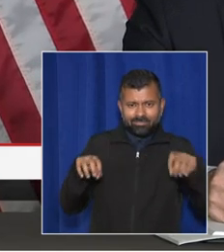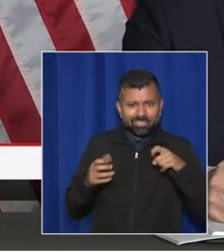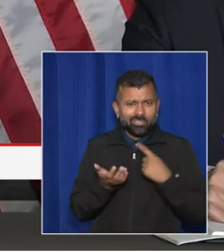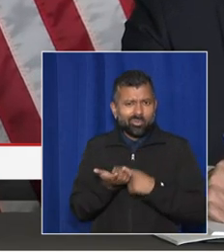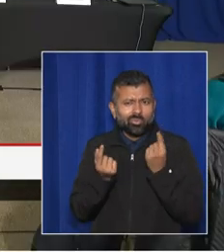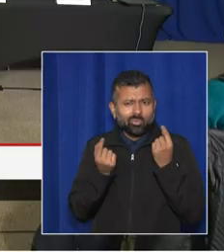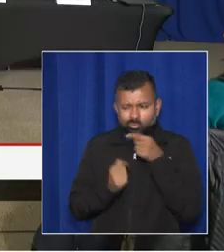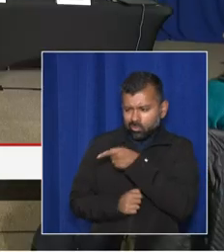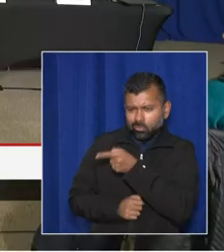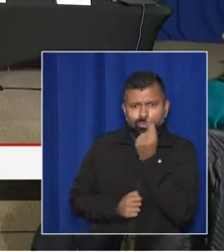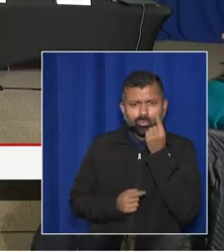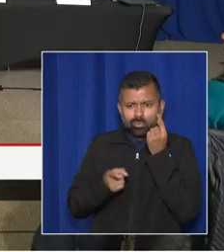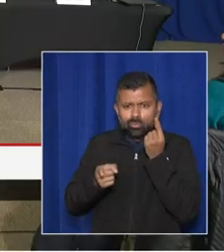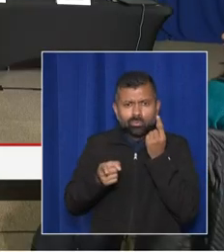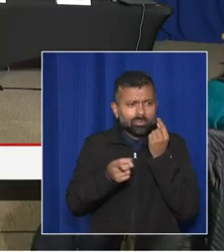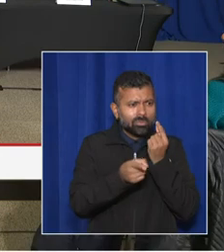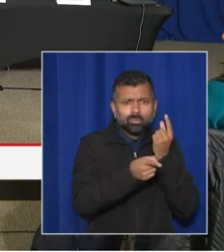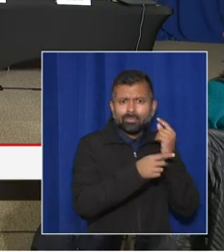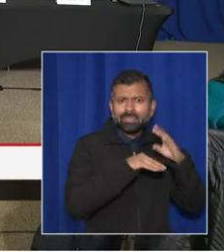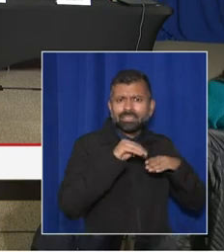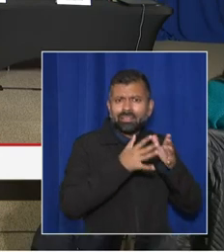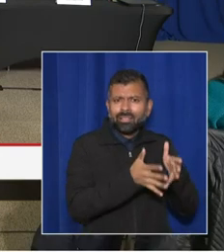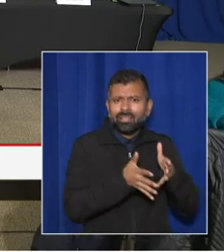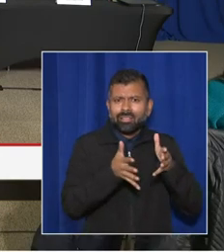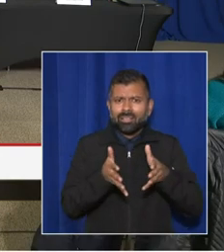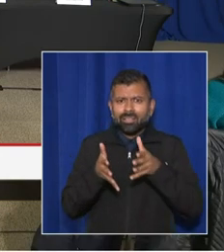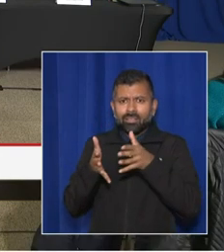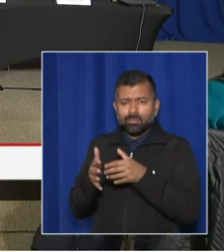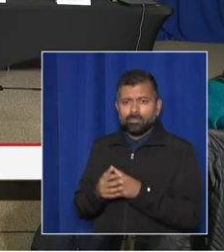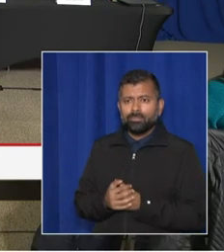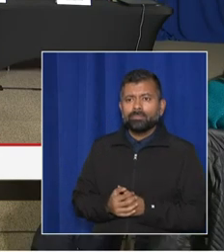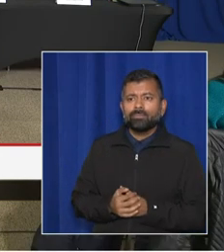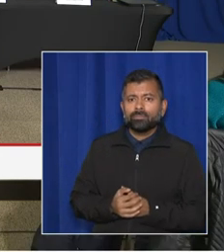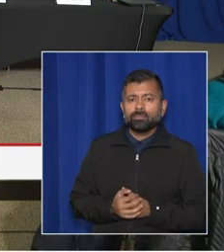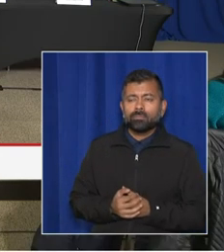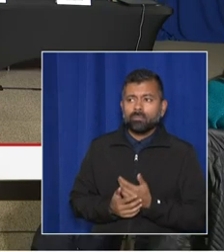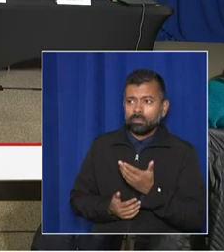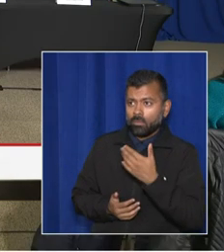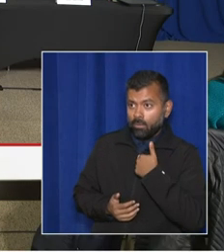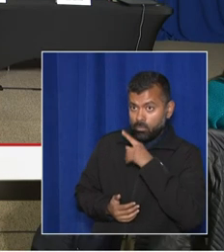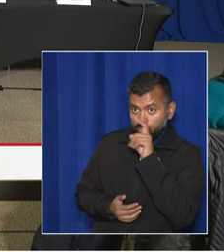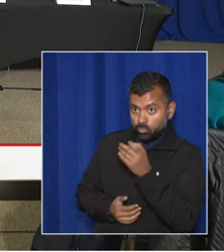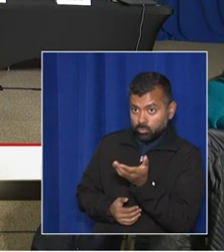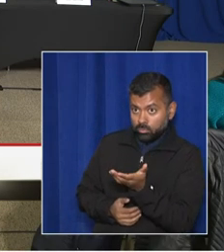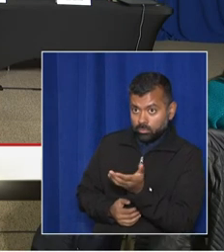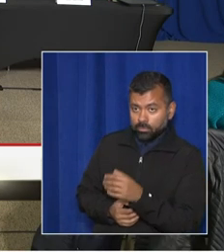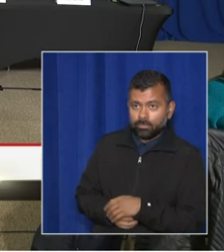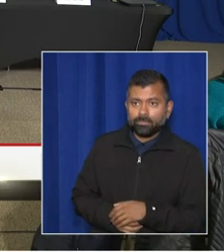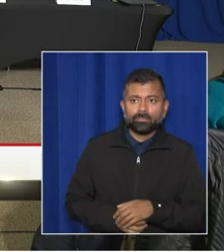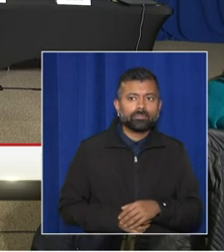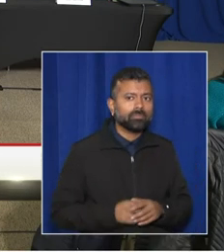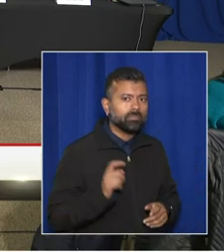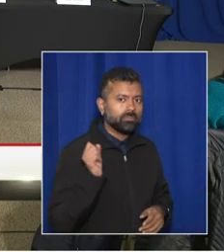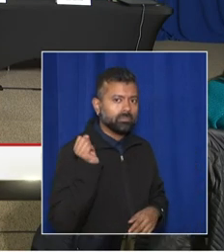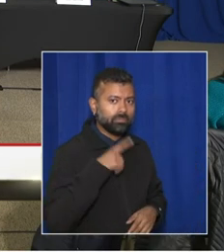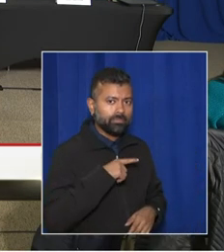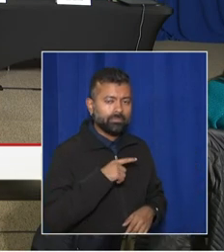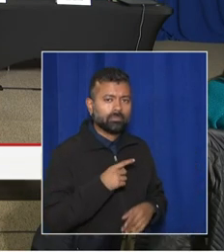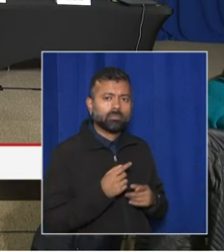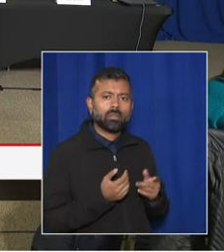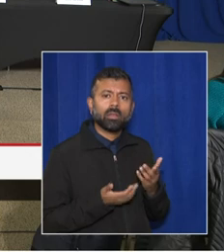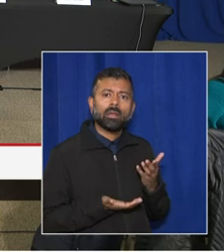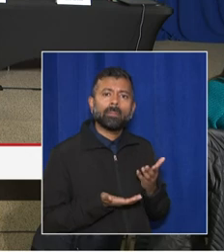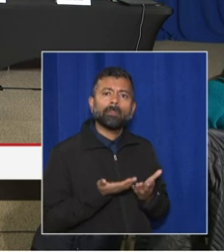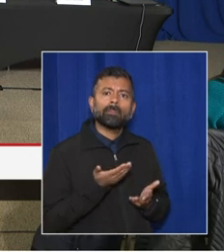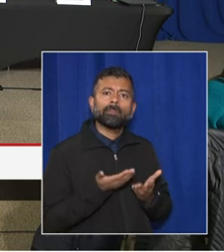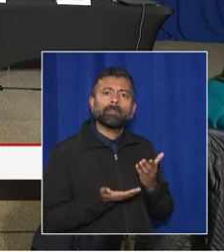Did you want to say something else? Are there any specific compromises that you have made with the administration on any of policies surrounding